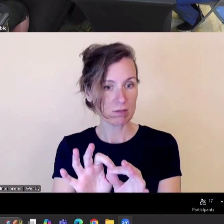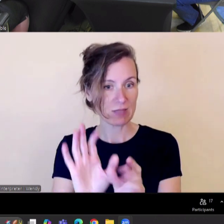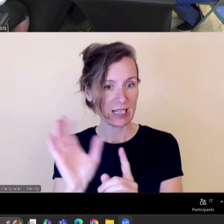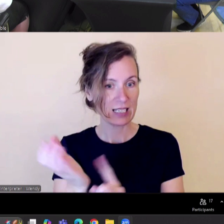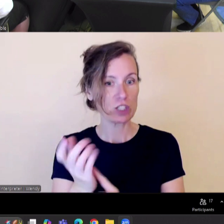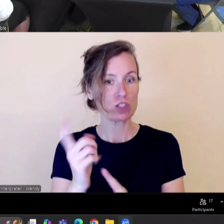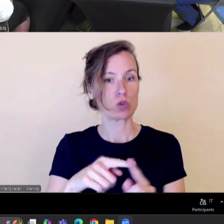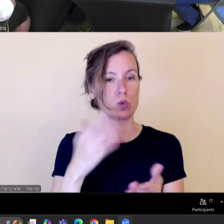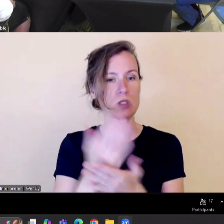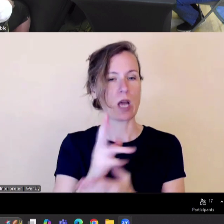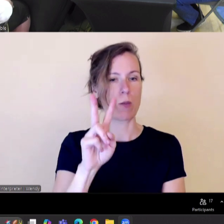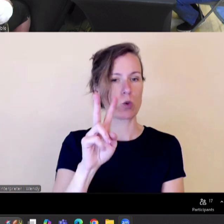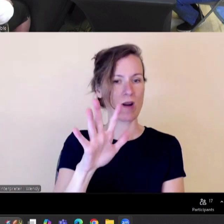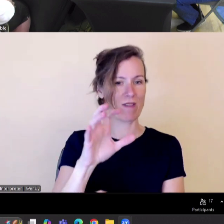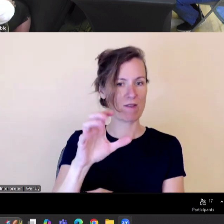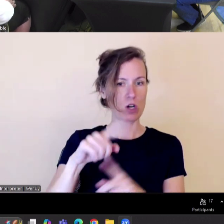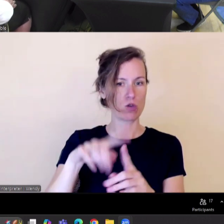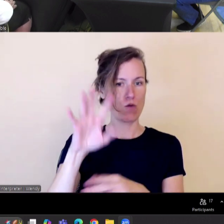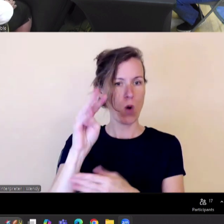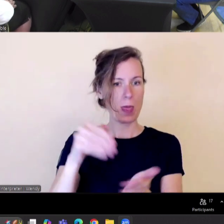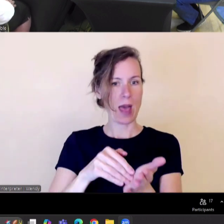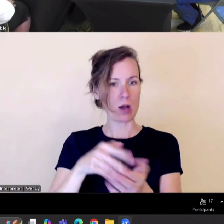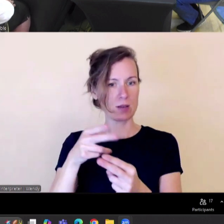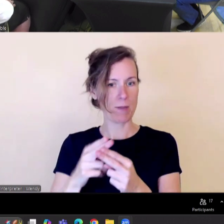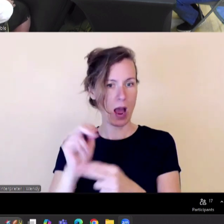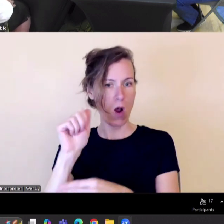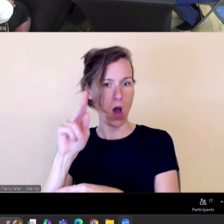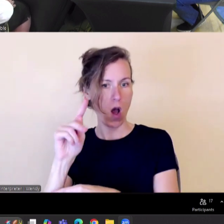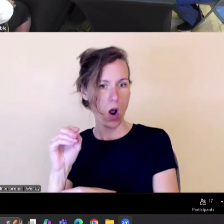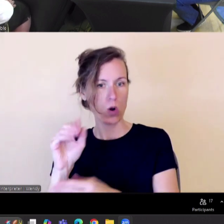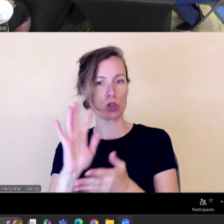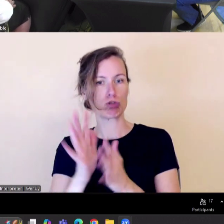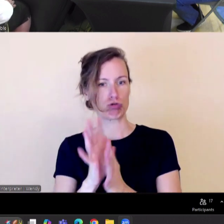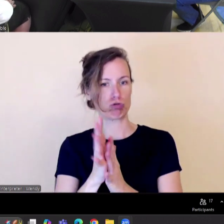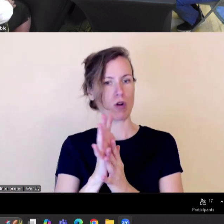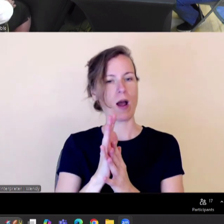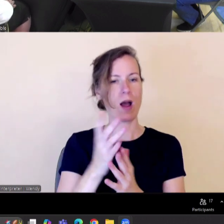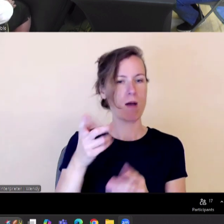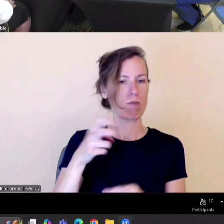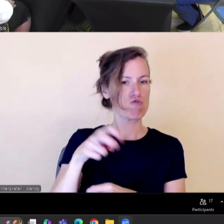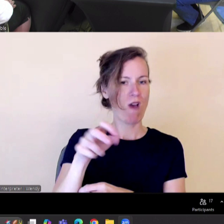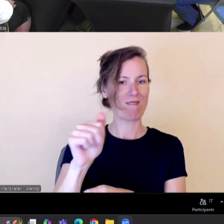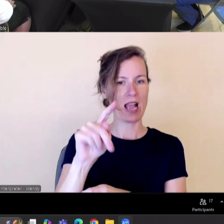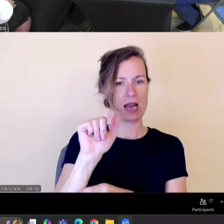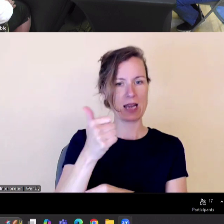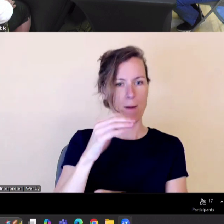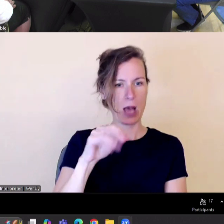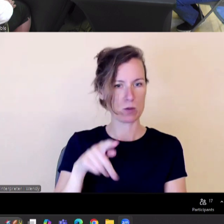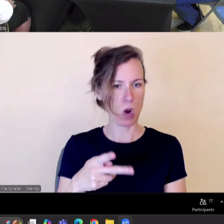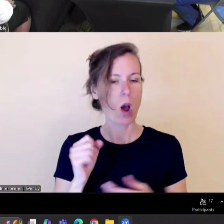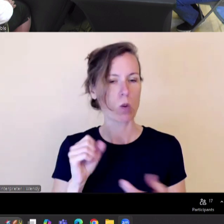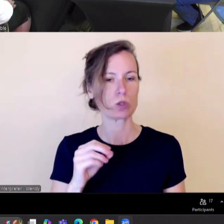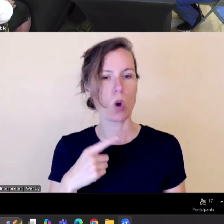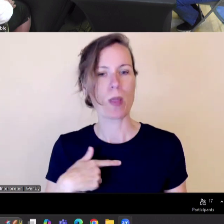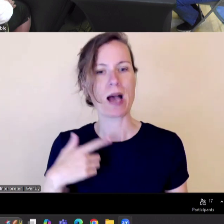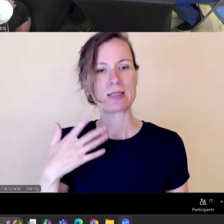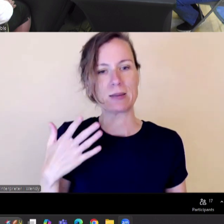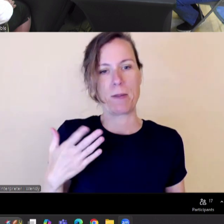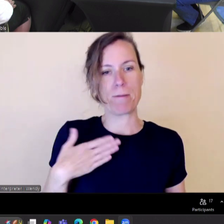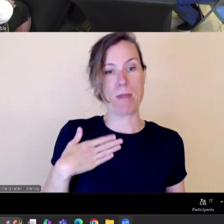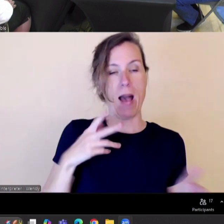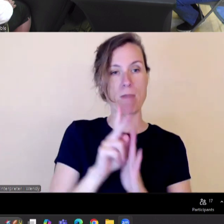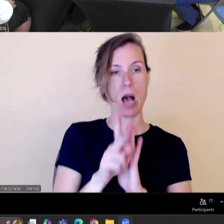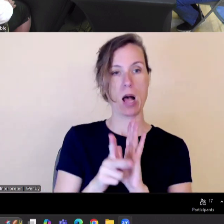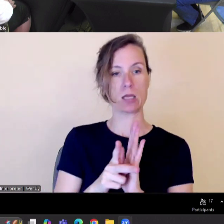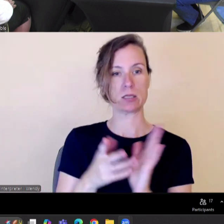the mayor and the council. My recommendation would be that we look at the average speeds that will be provided by Avio and give you some more data so that